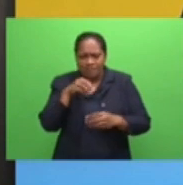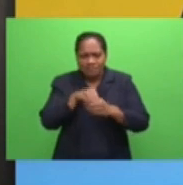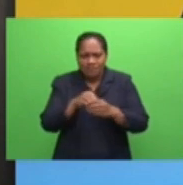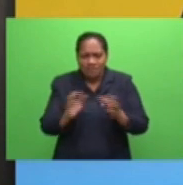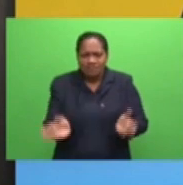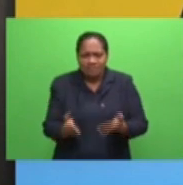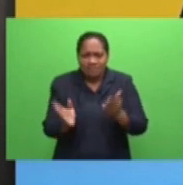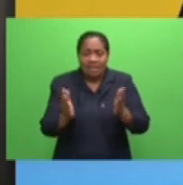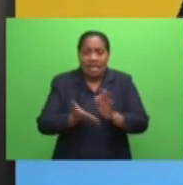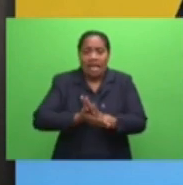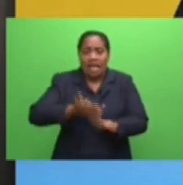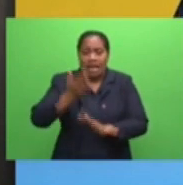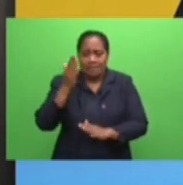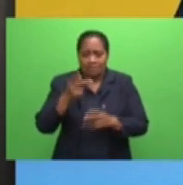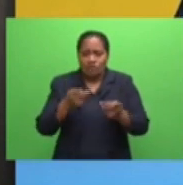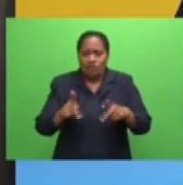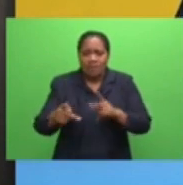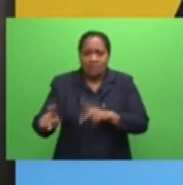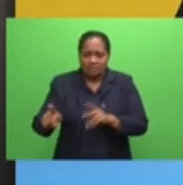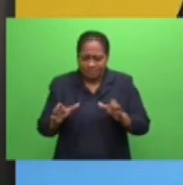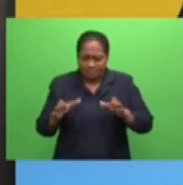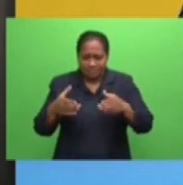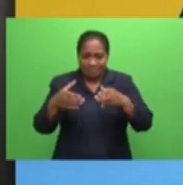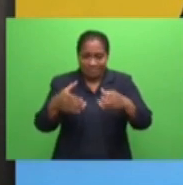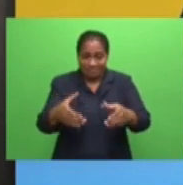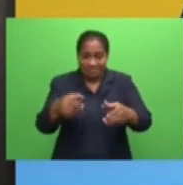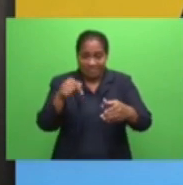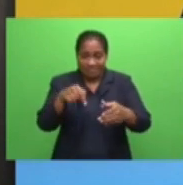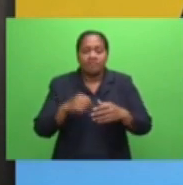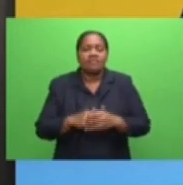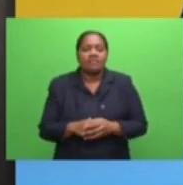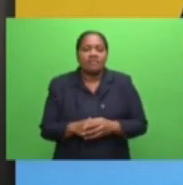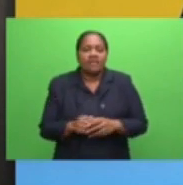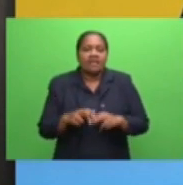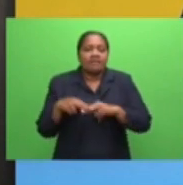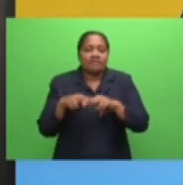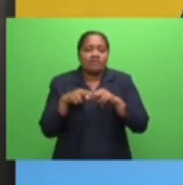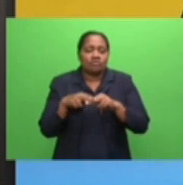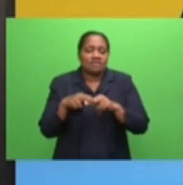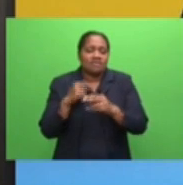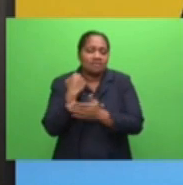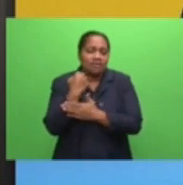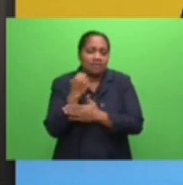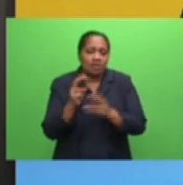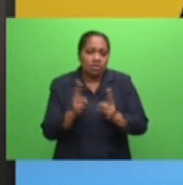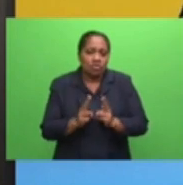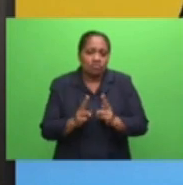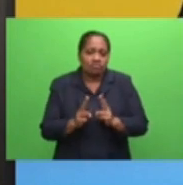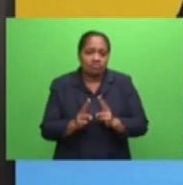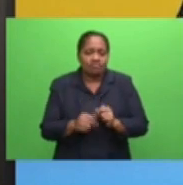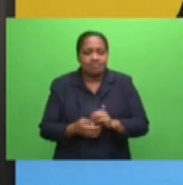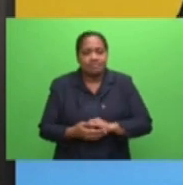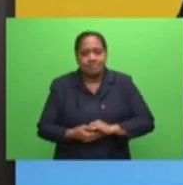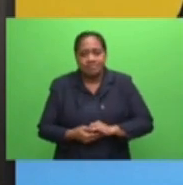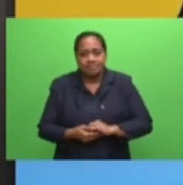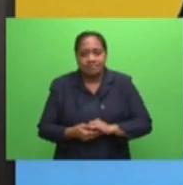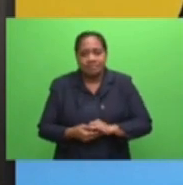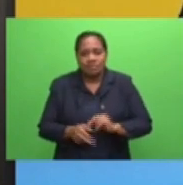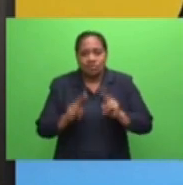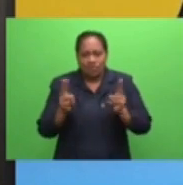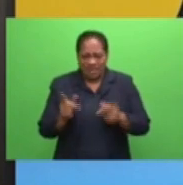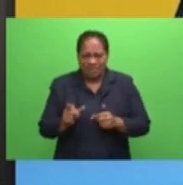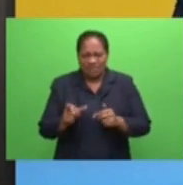High Performance Academy. The setup an integral part of Fiji Rugby Union's women's development pathway. Aquila Dama